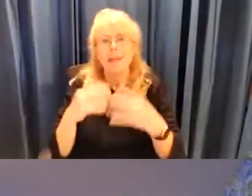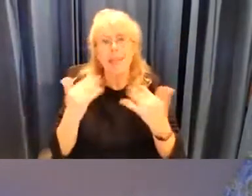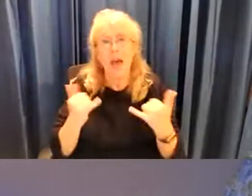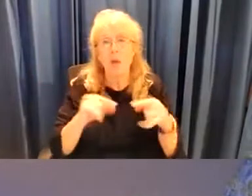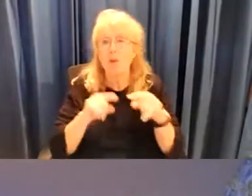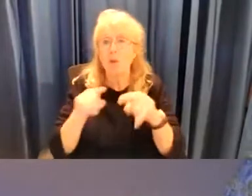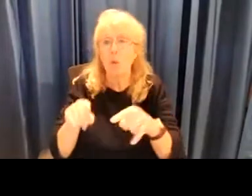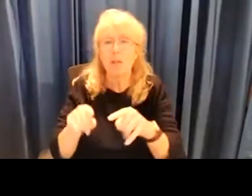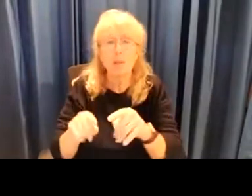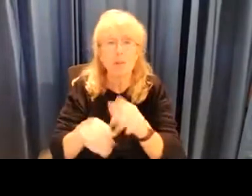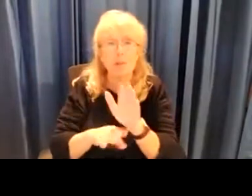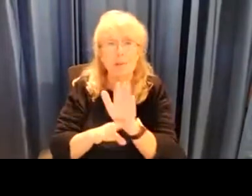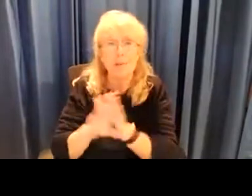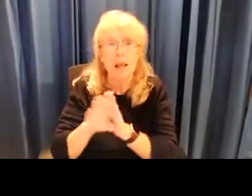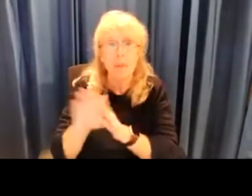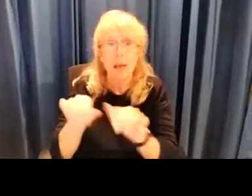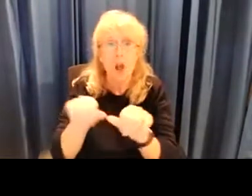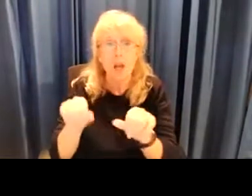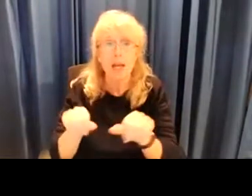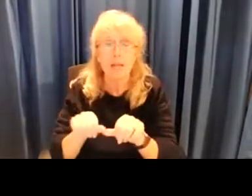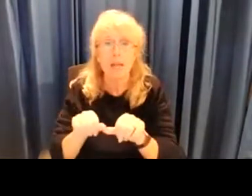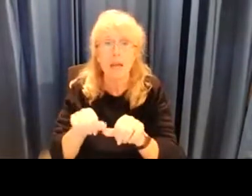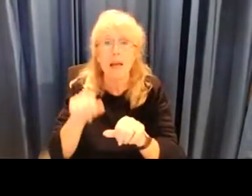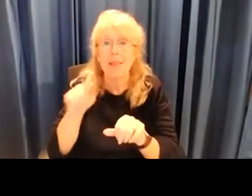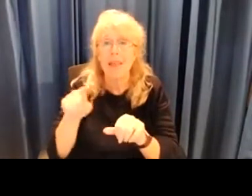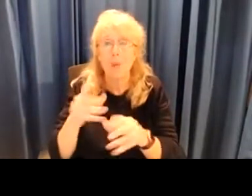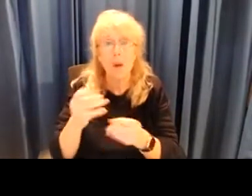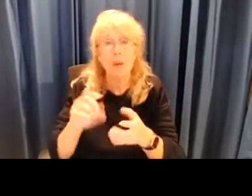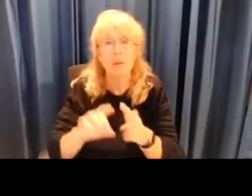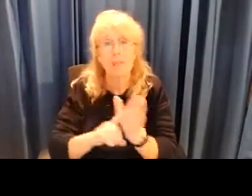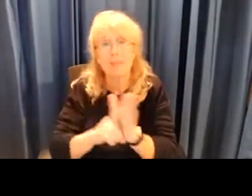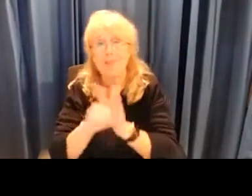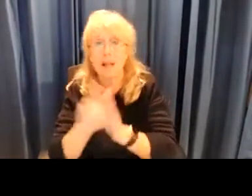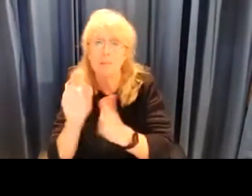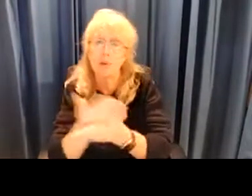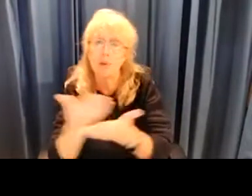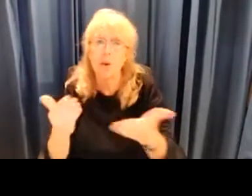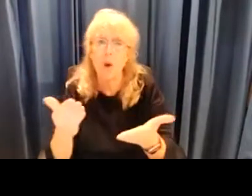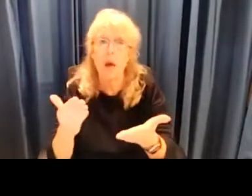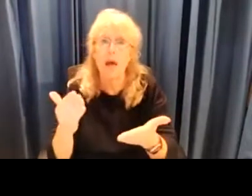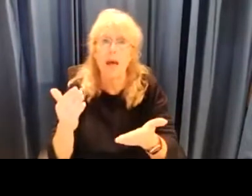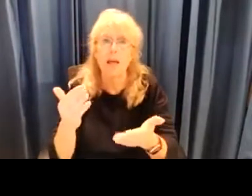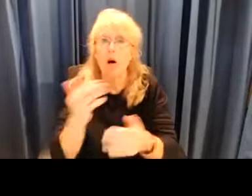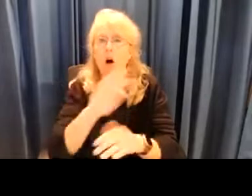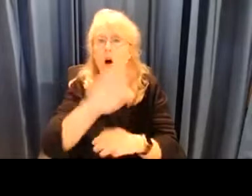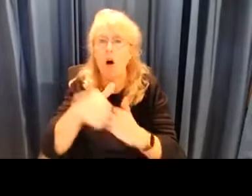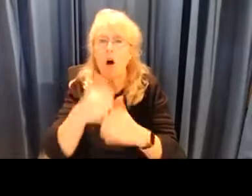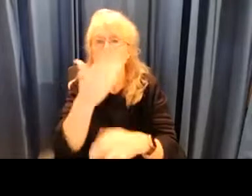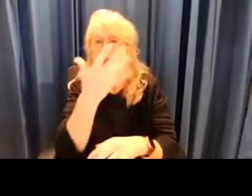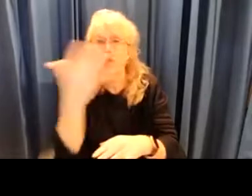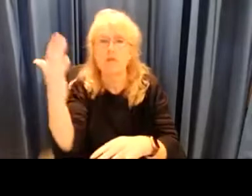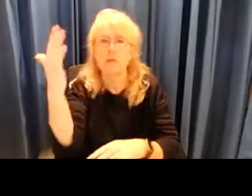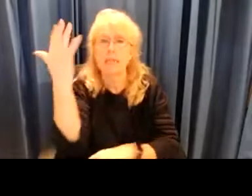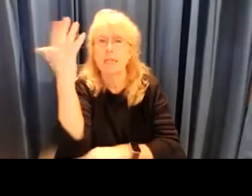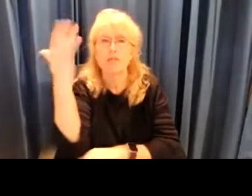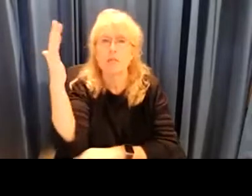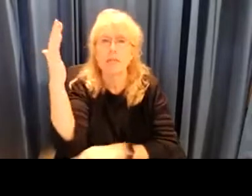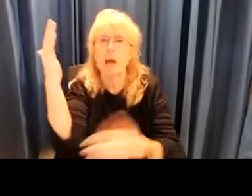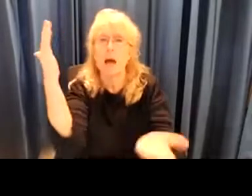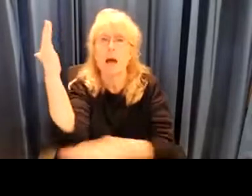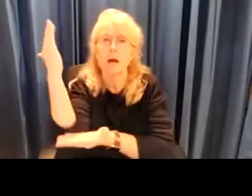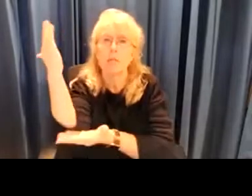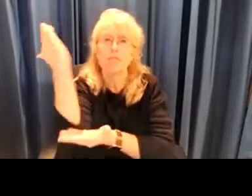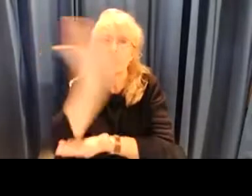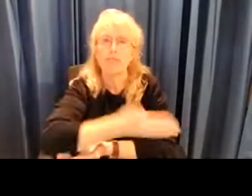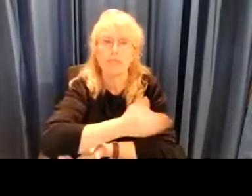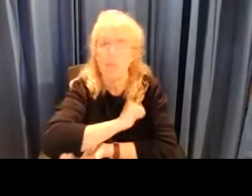down all the trees, take off all the great topsoil, and then plant their houses, you know, and so on.